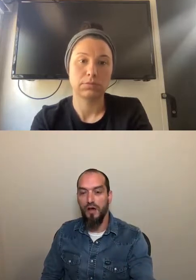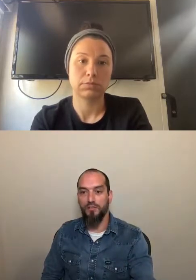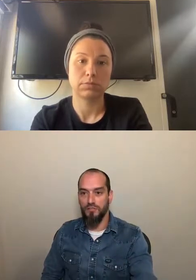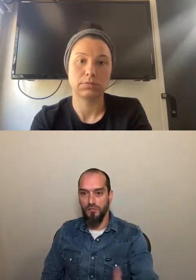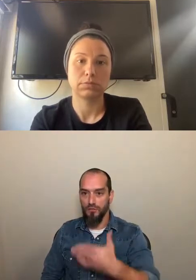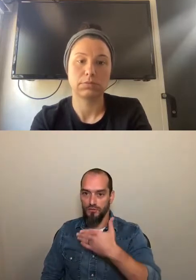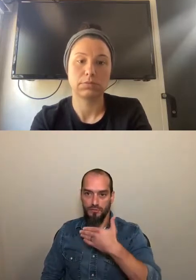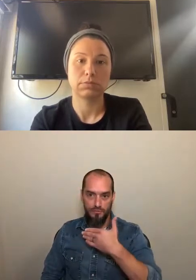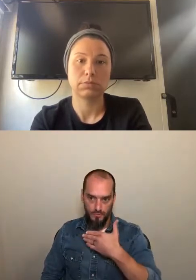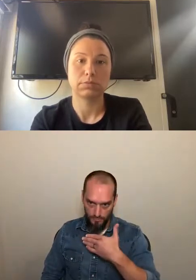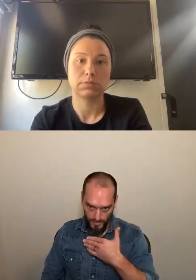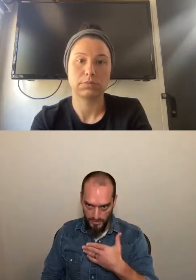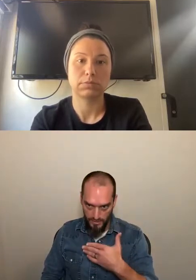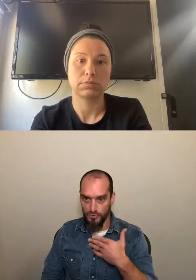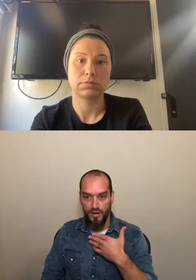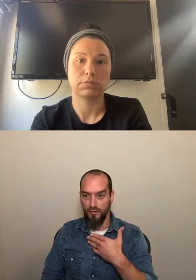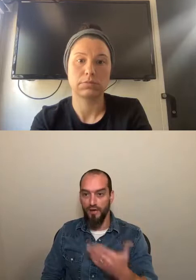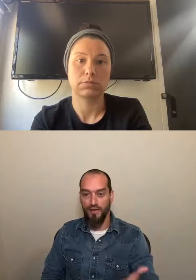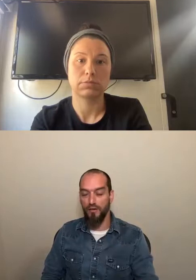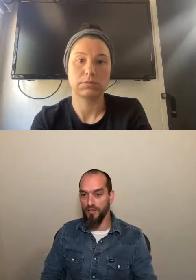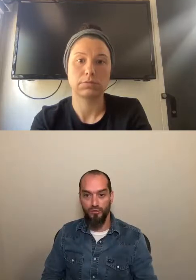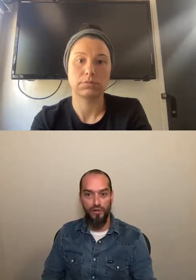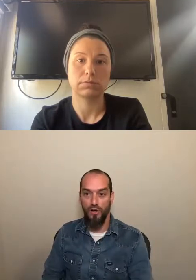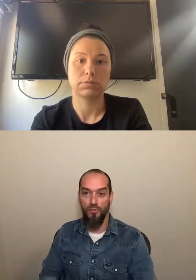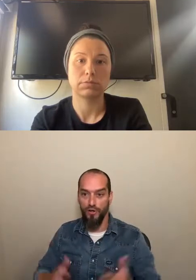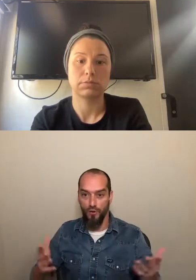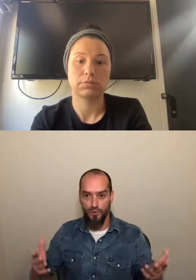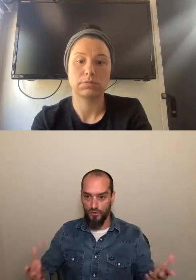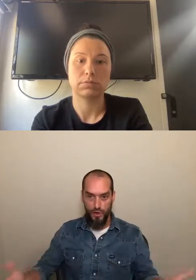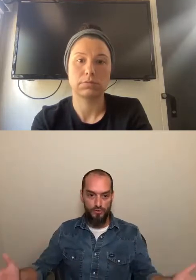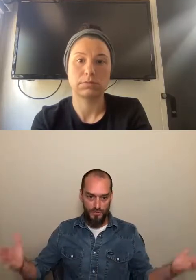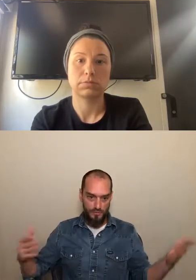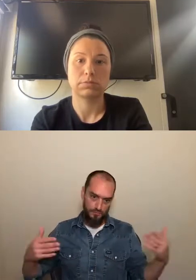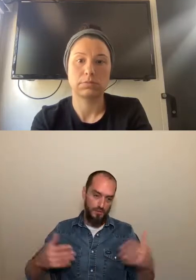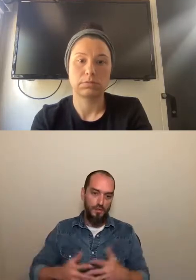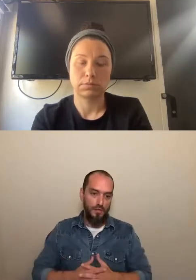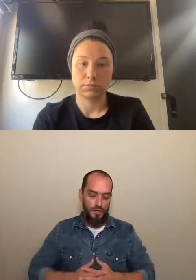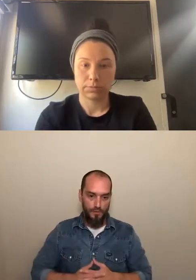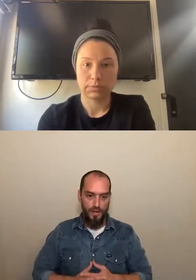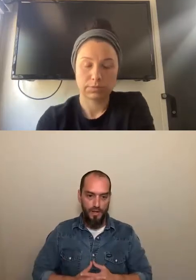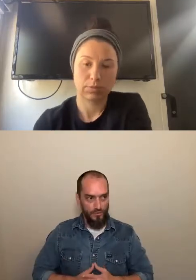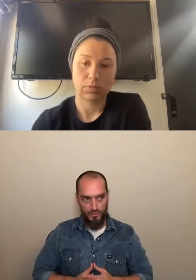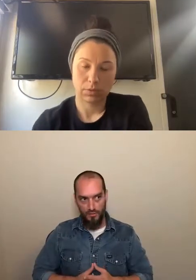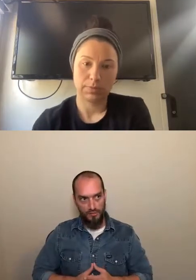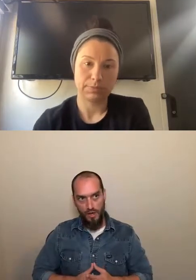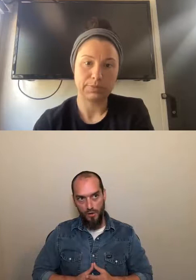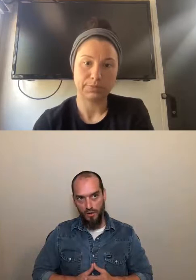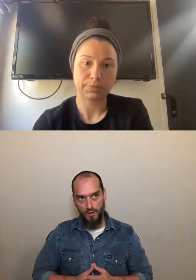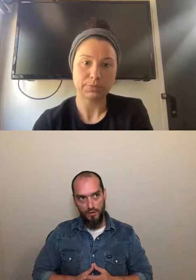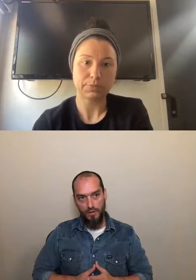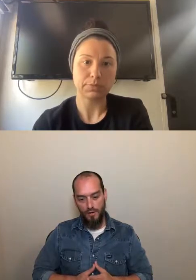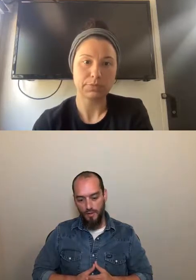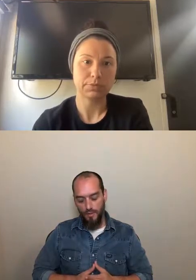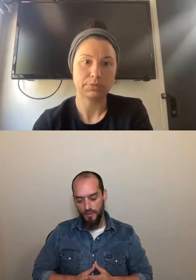was not disclosed, meaning I'm trying to find out history on a home when no one knows it. I get those calls a lot